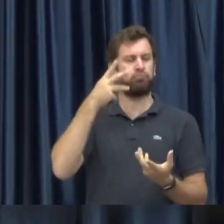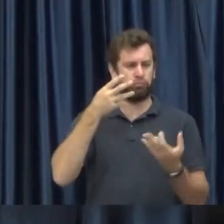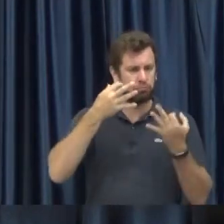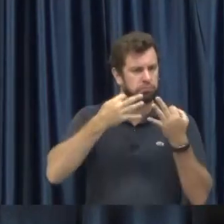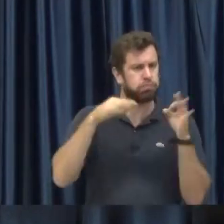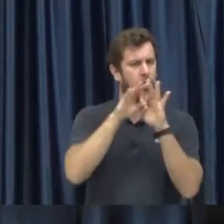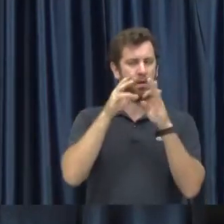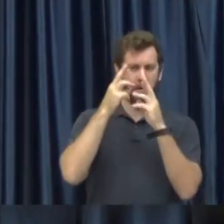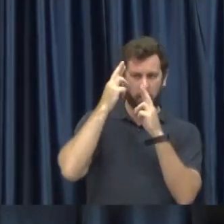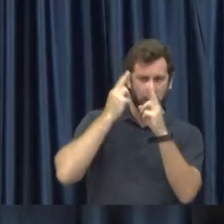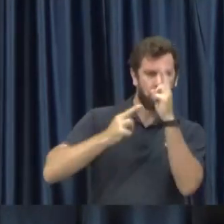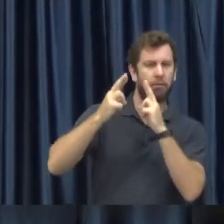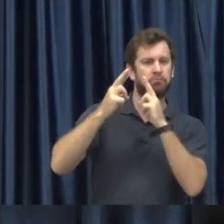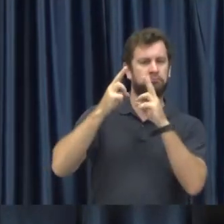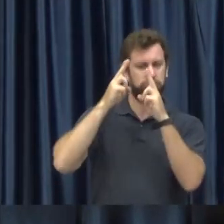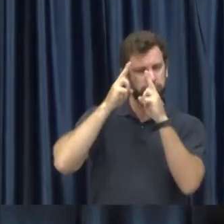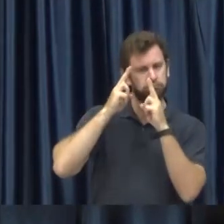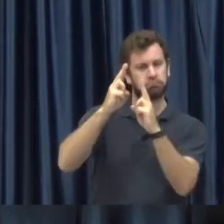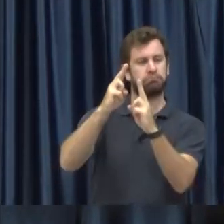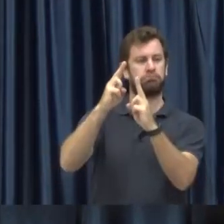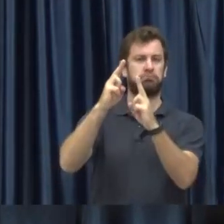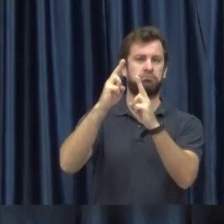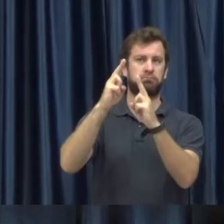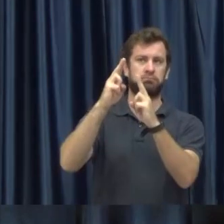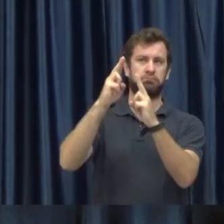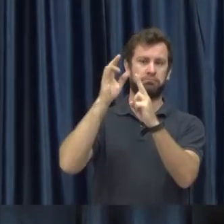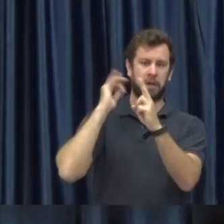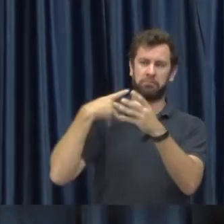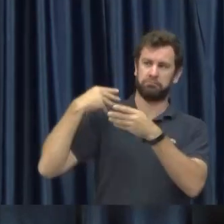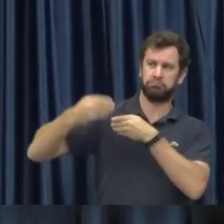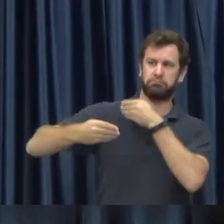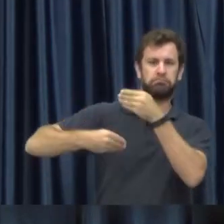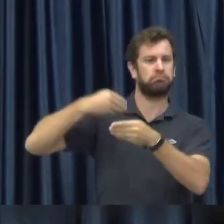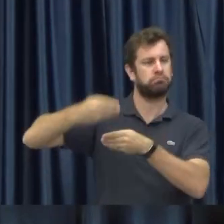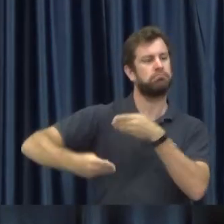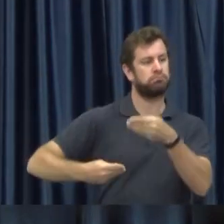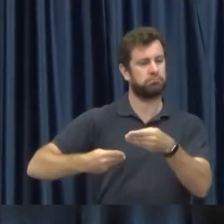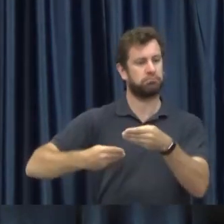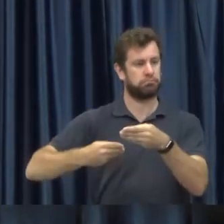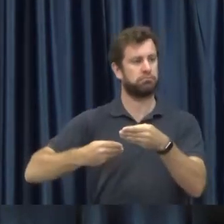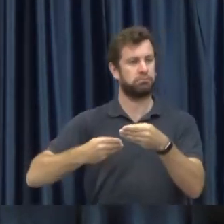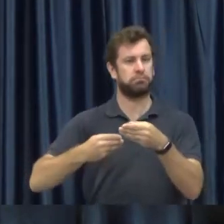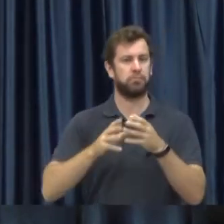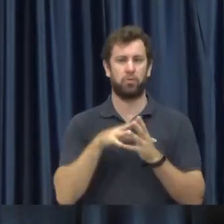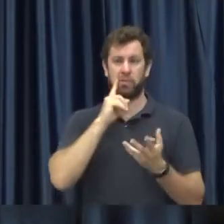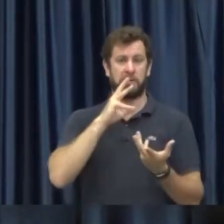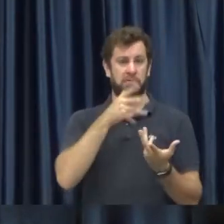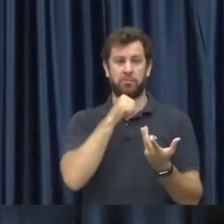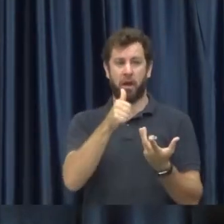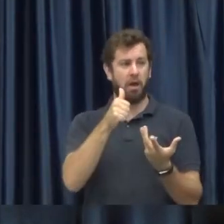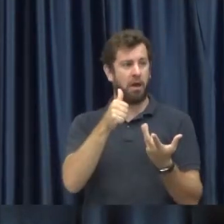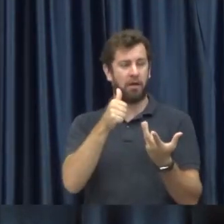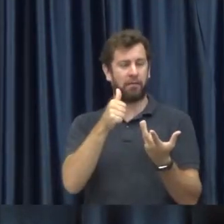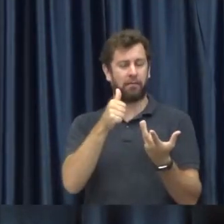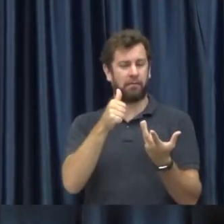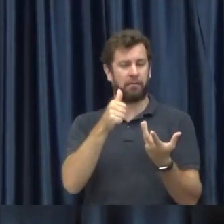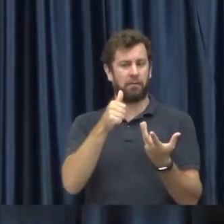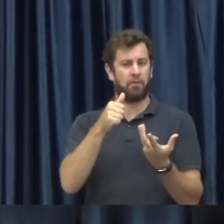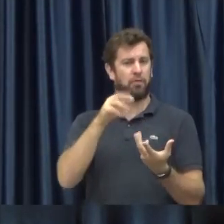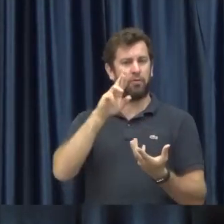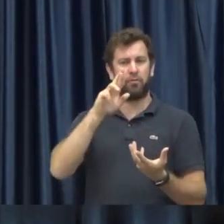honor, this respect, this motivation is not ritualistic, it is